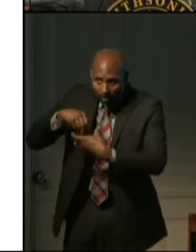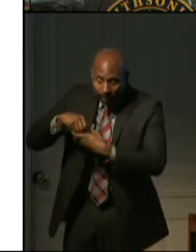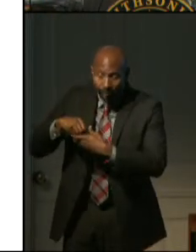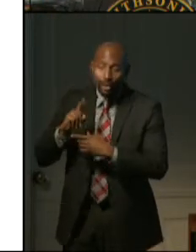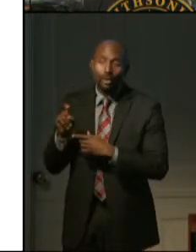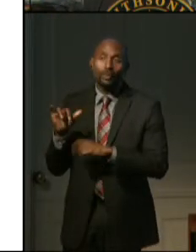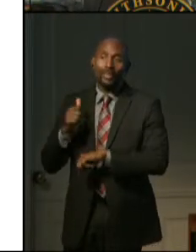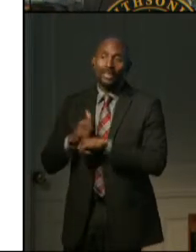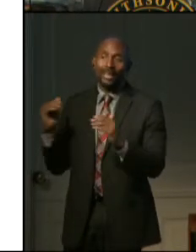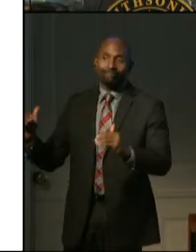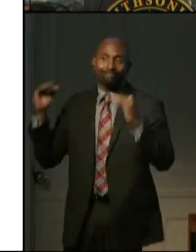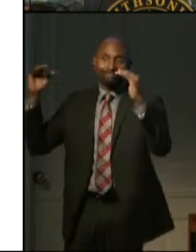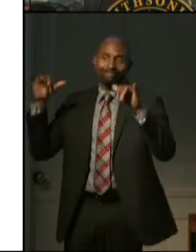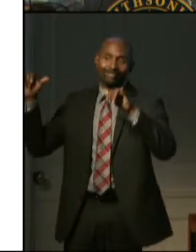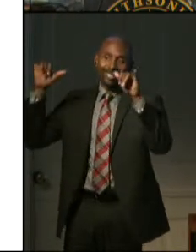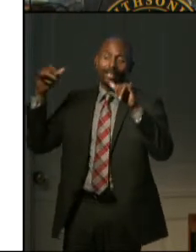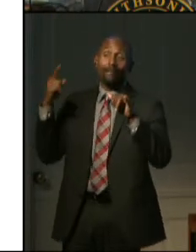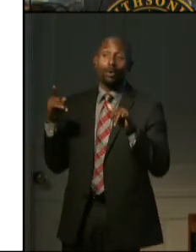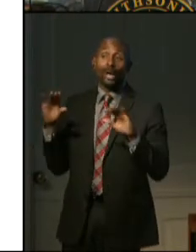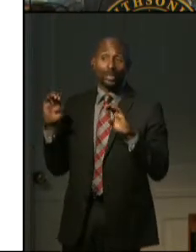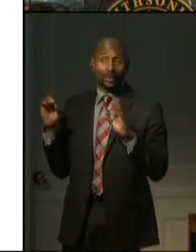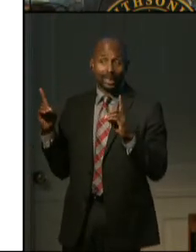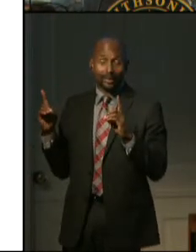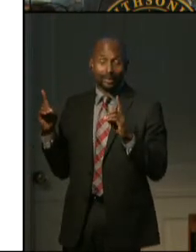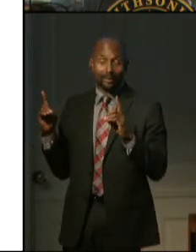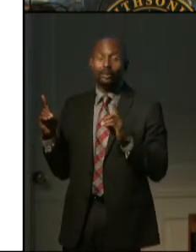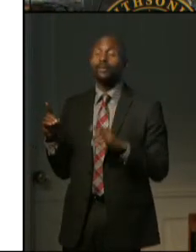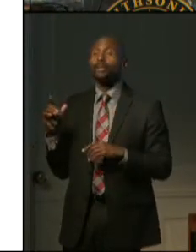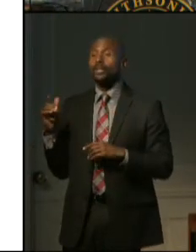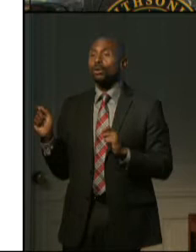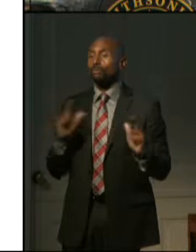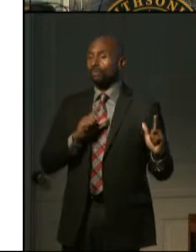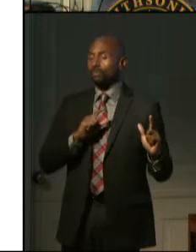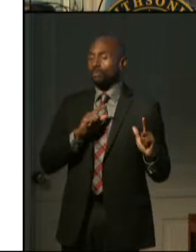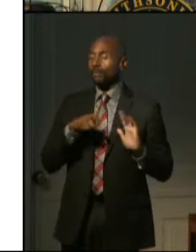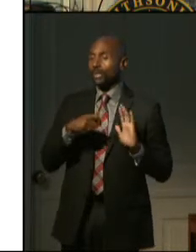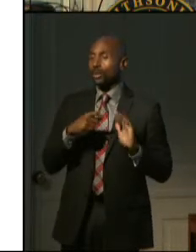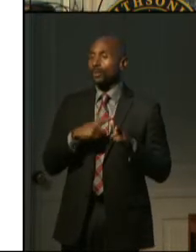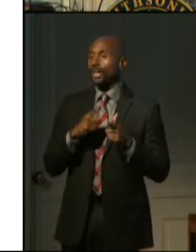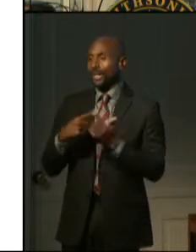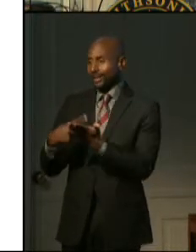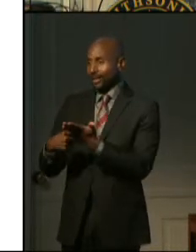terms of education? With that, I'm going to show the video, and then we'll go to our discussion.